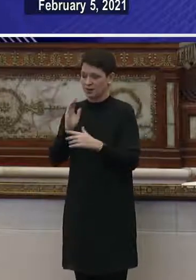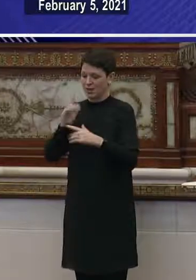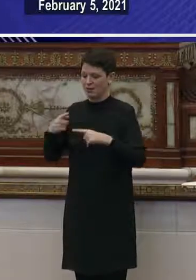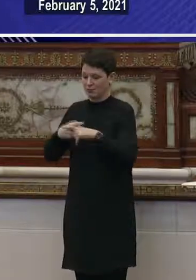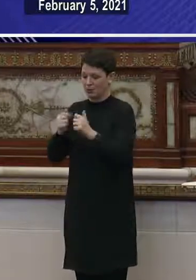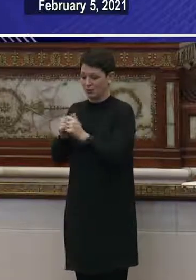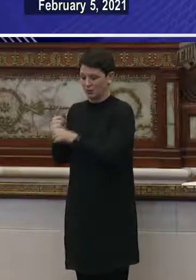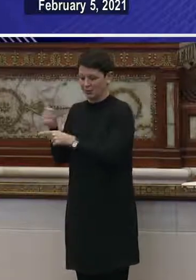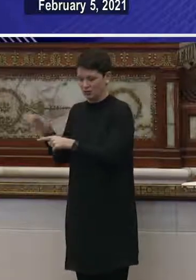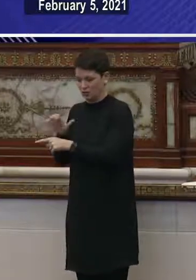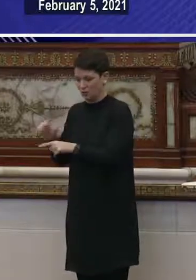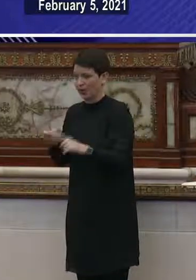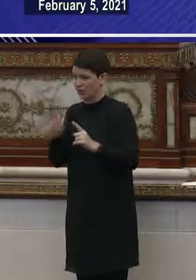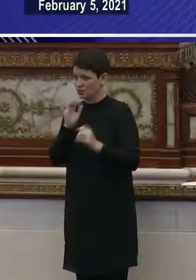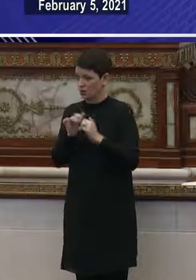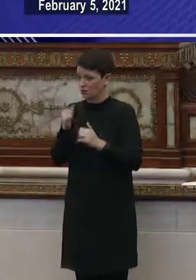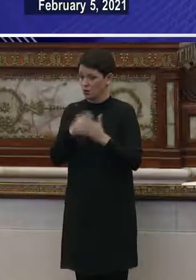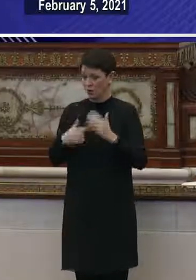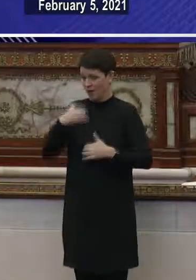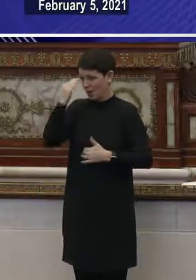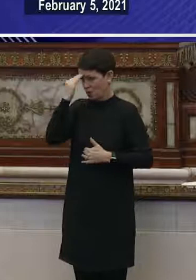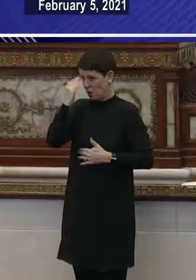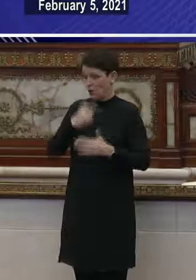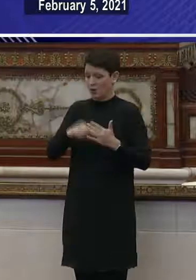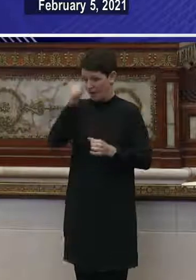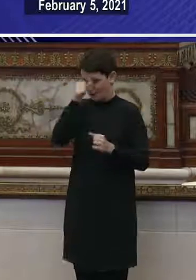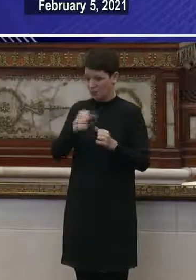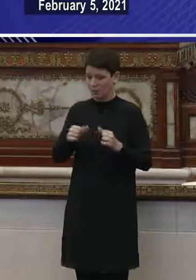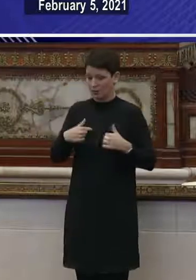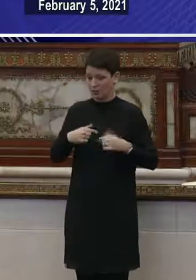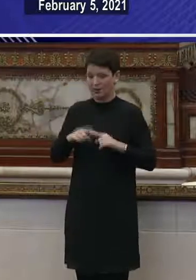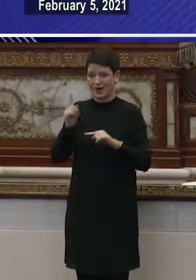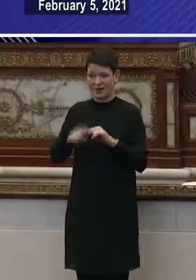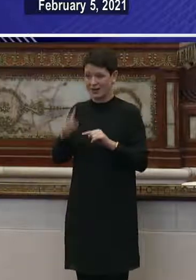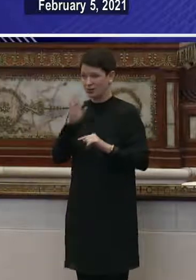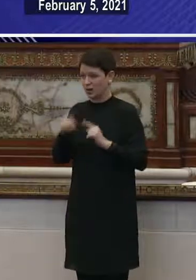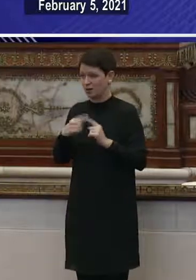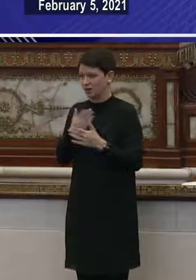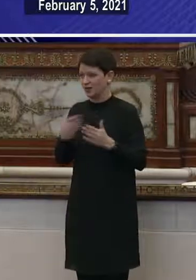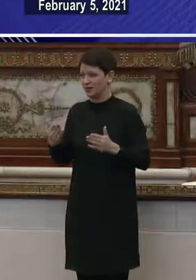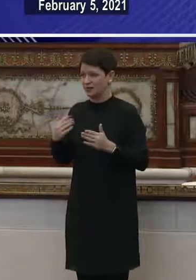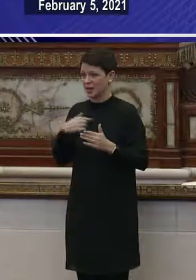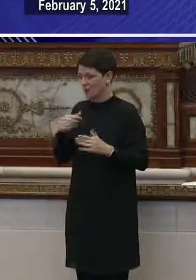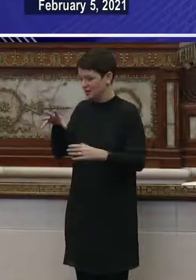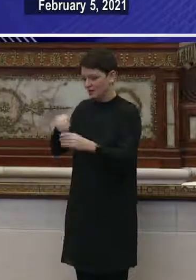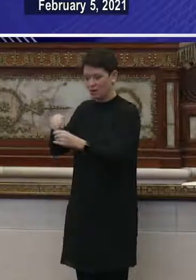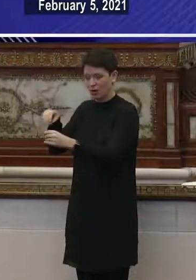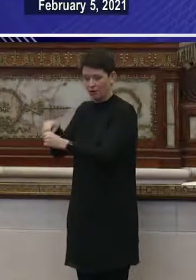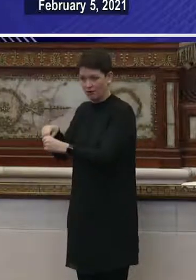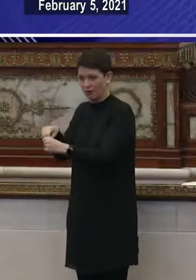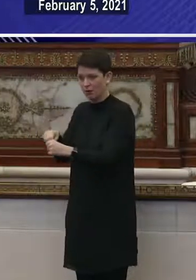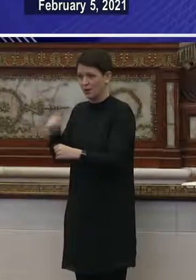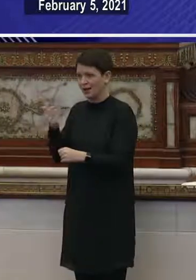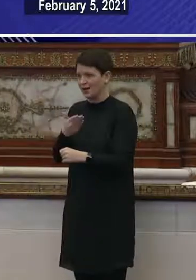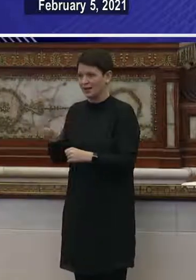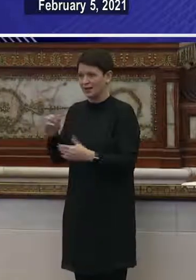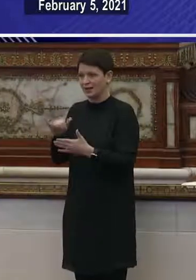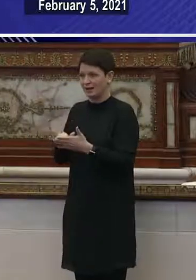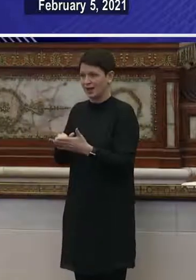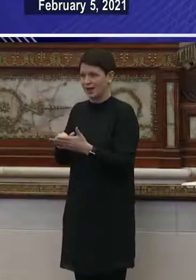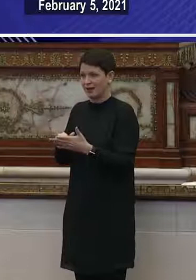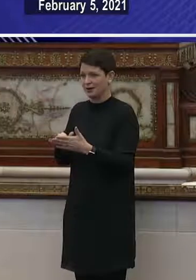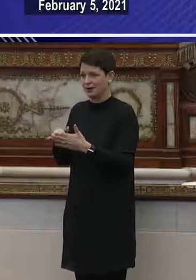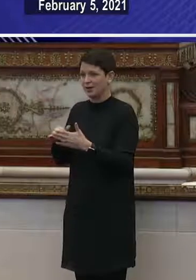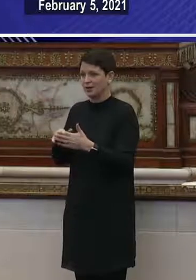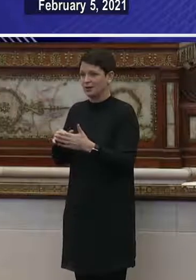doing. So I can talk to you today about what I know and what I remember, but I can't talk to you about things that I was not part of or anything that I cannot be conducting